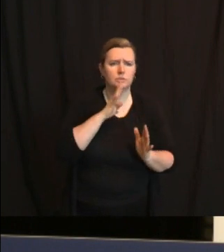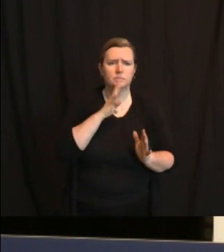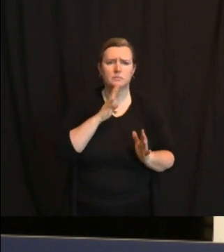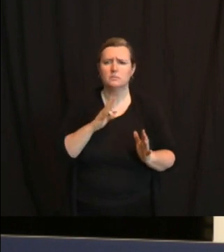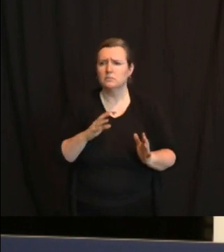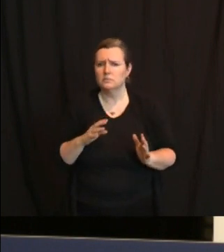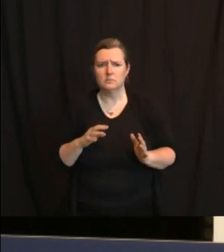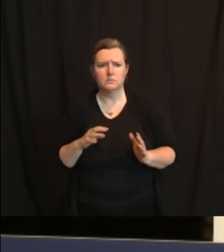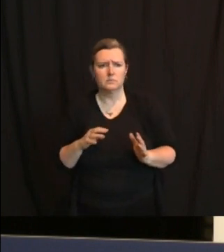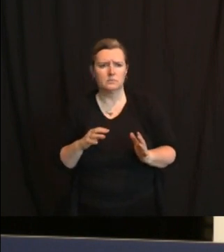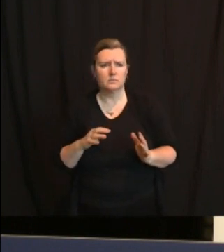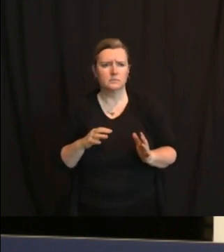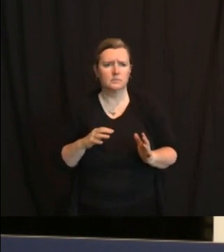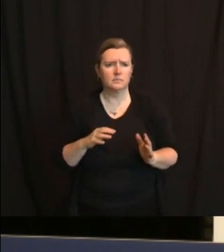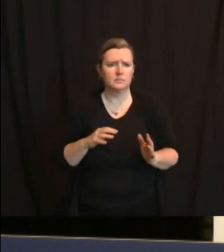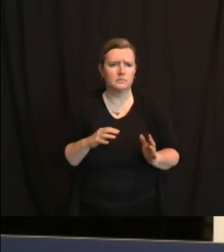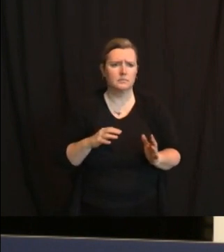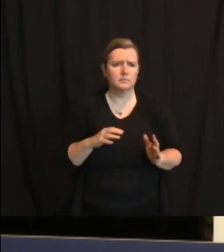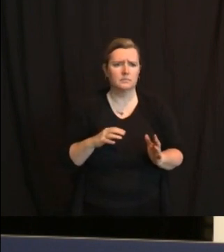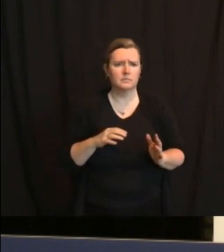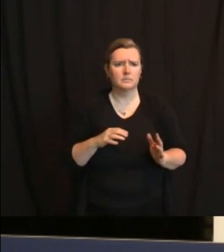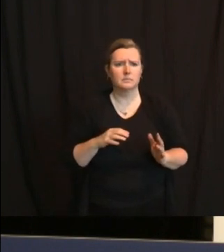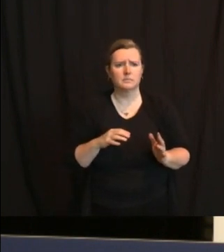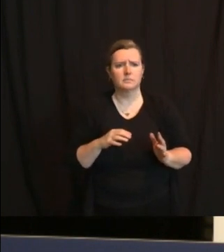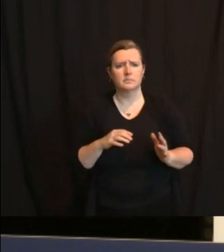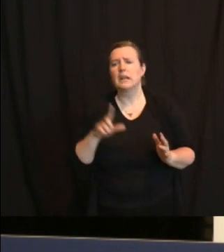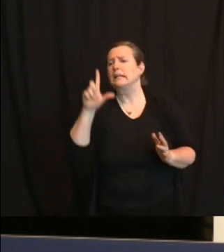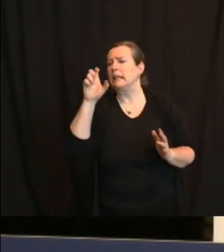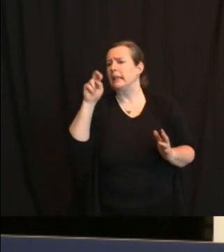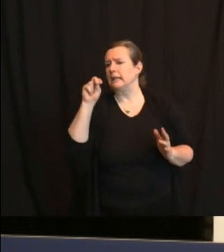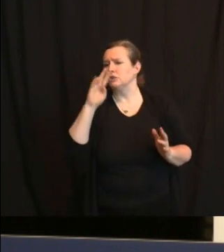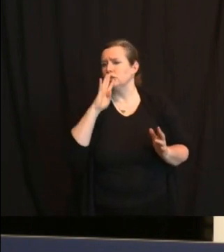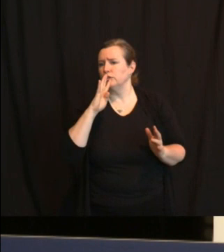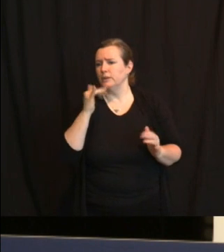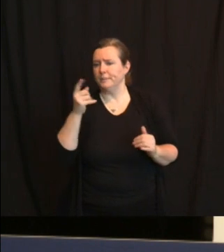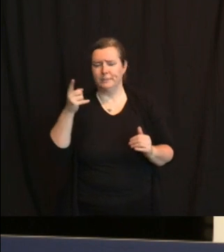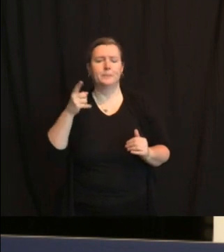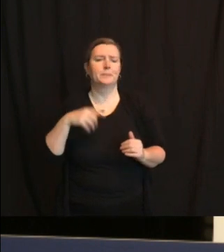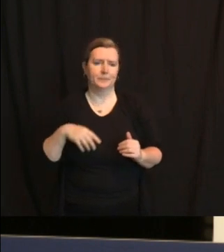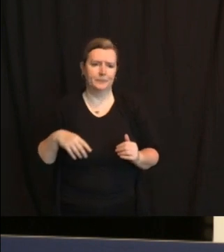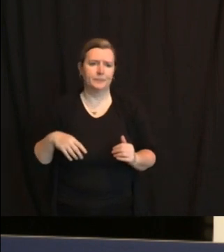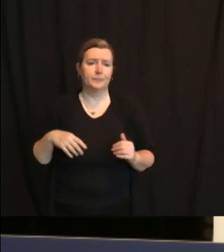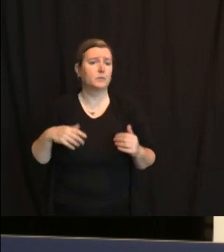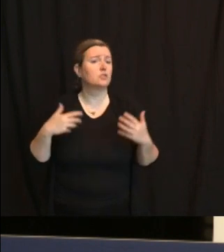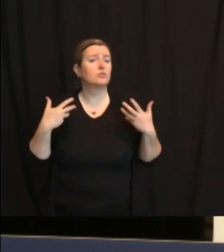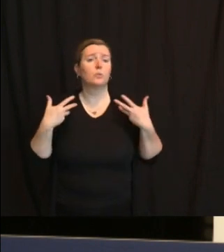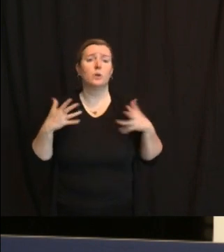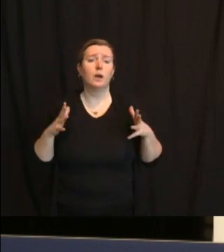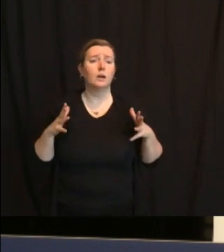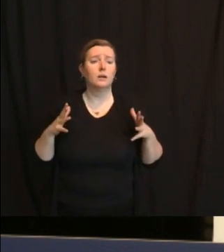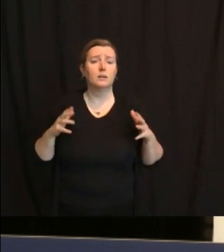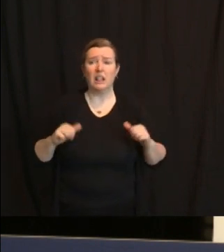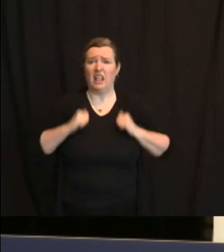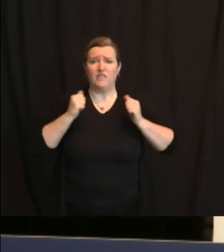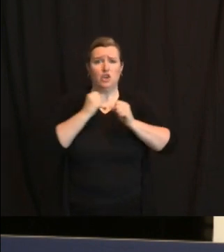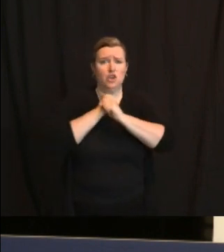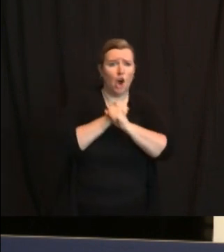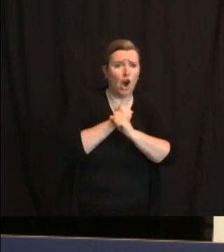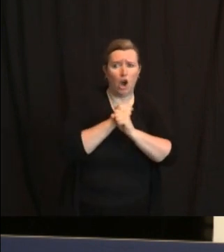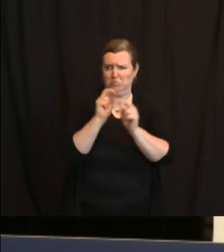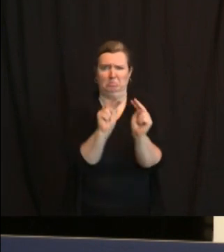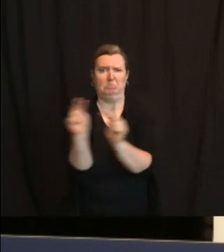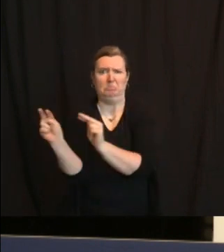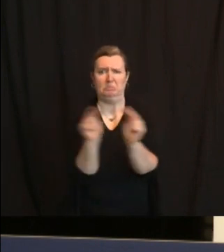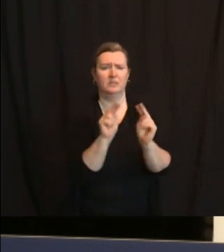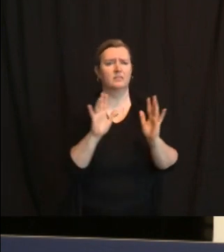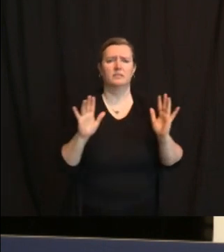on a plan. And we do not want the lifeguards supervising and watching for social distance. We want them to keep